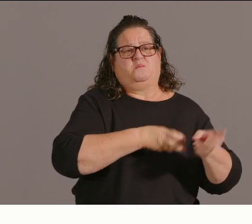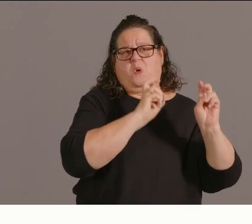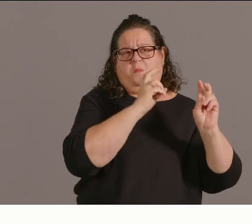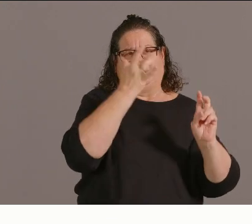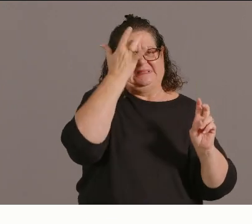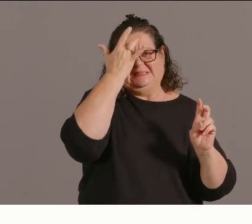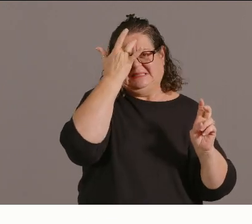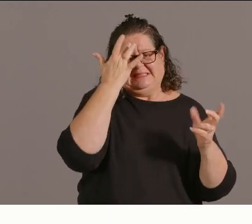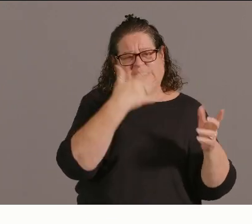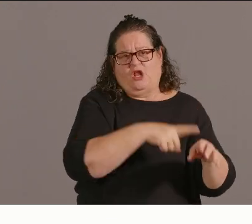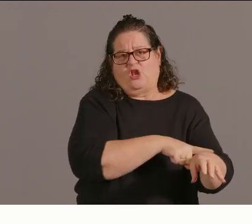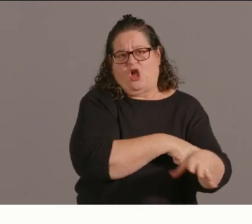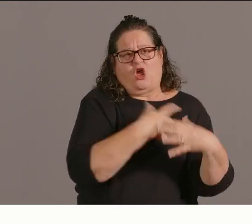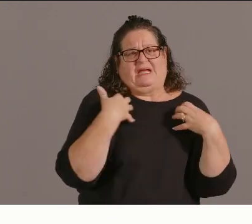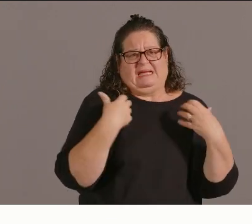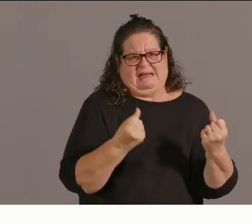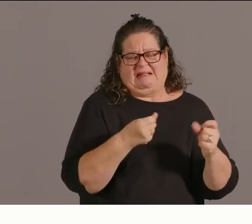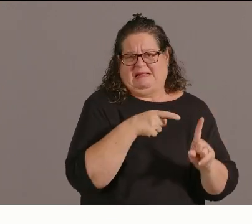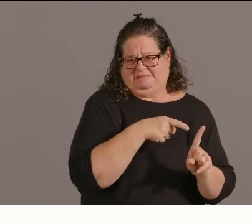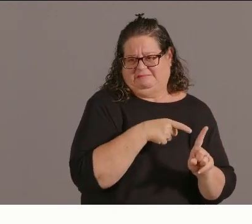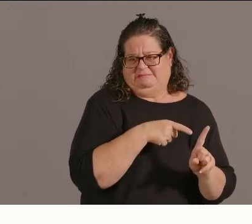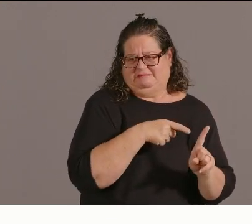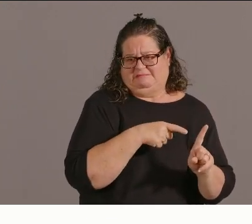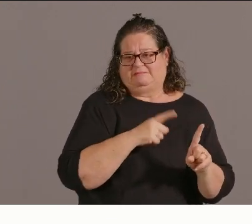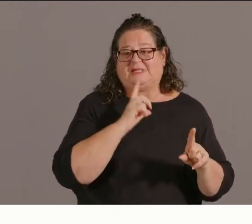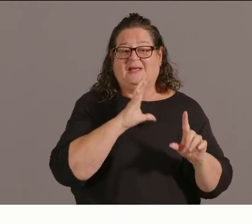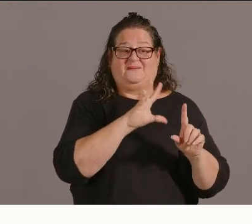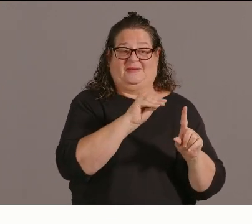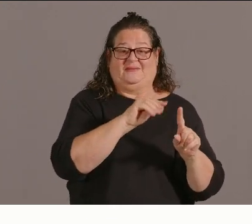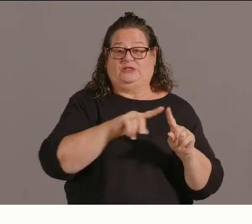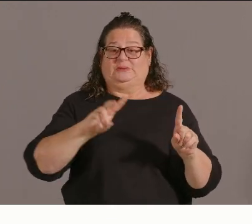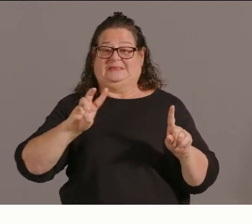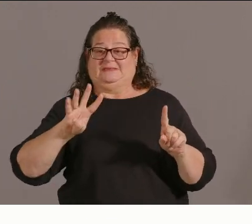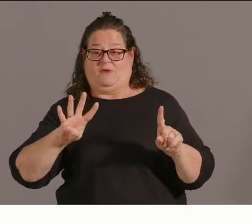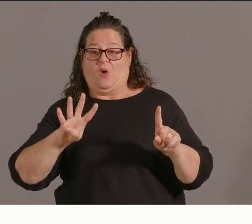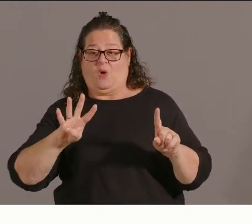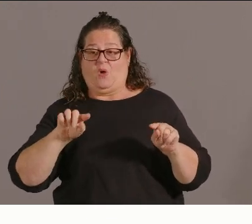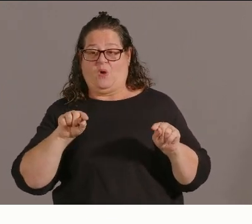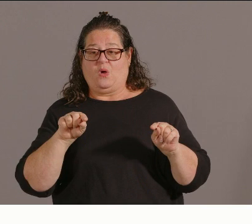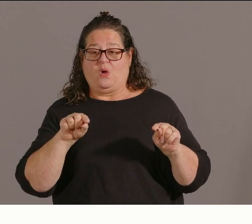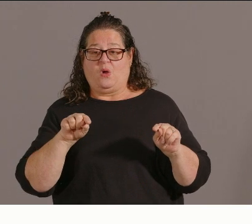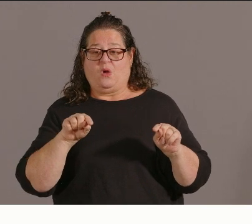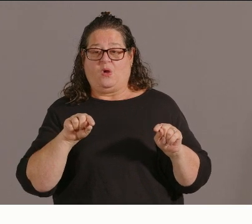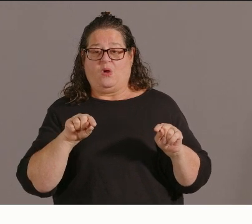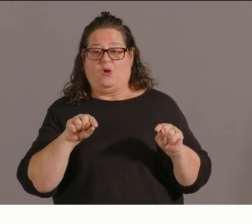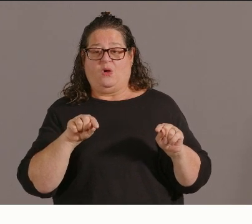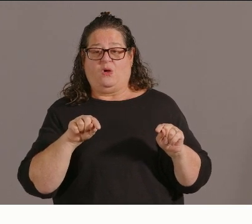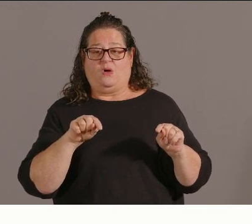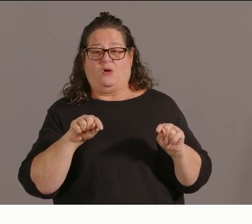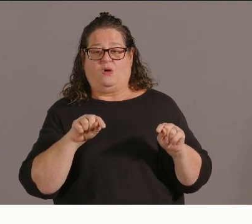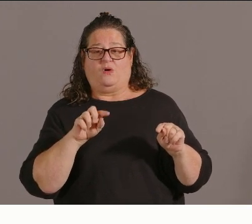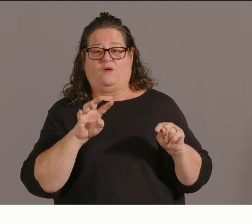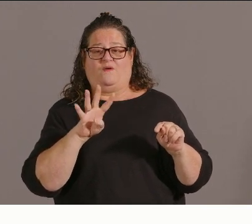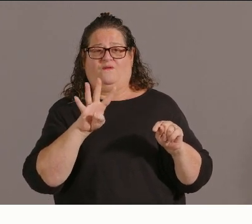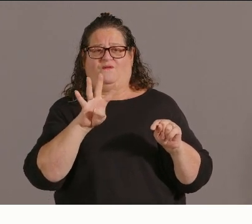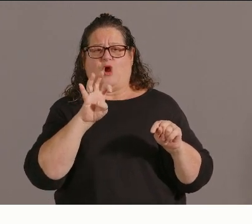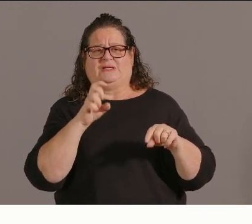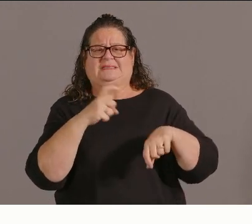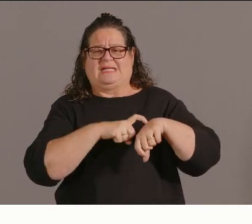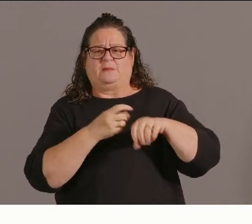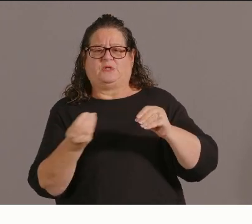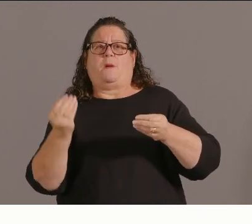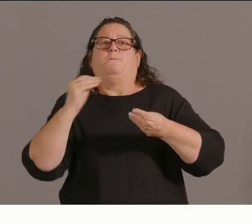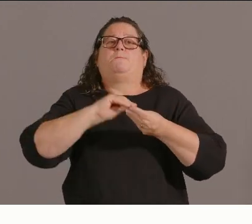to 64-year-olds, they are 400 times more likely than their younger counterparts to die,